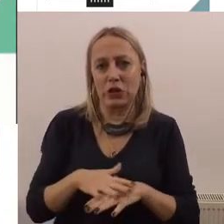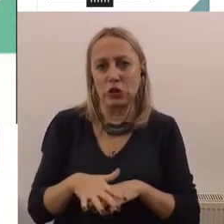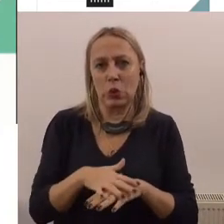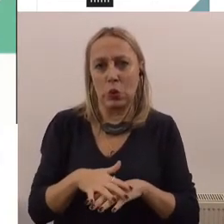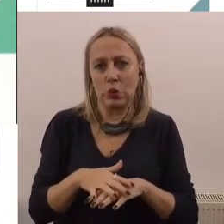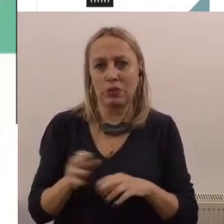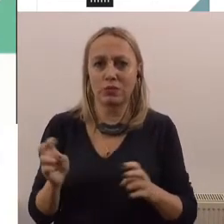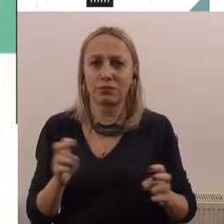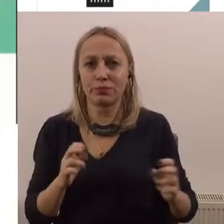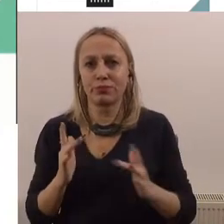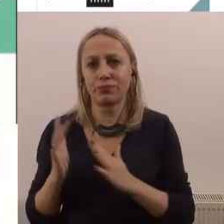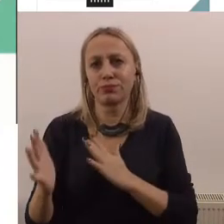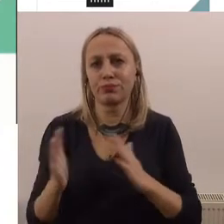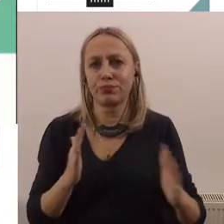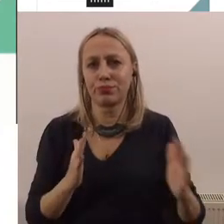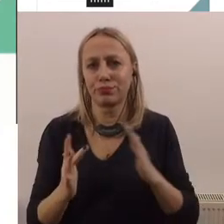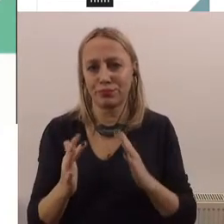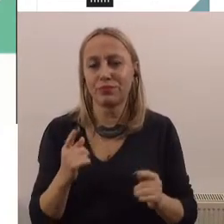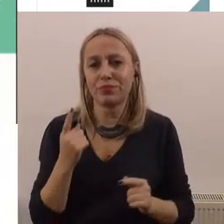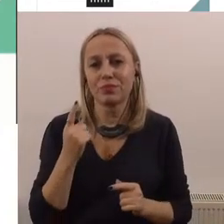and inhabitants of Warsaw.